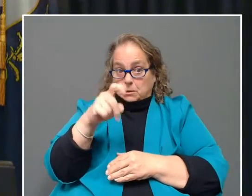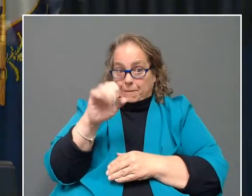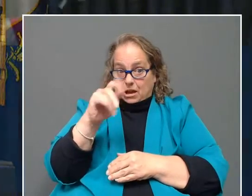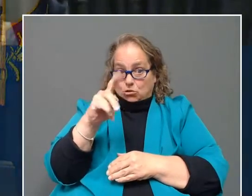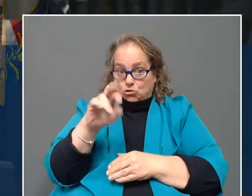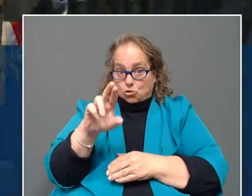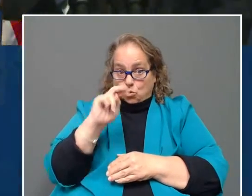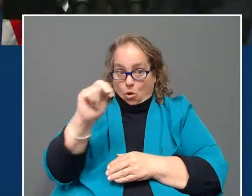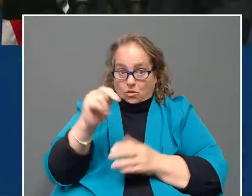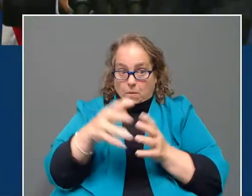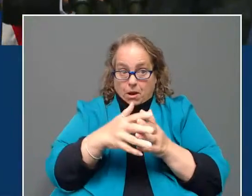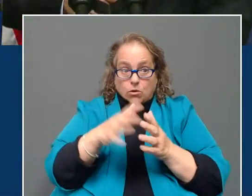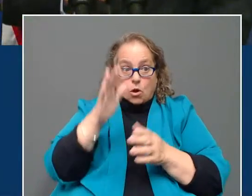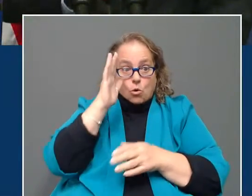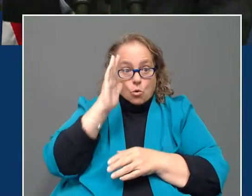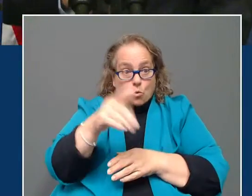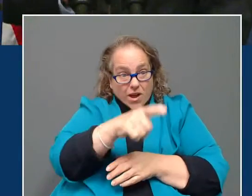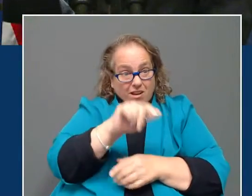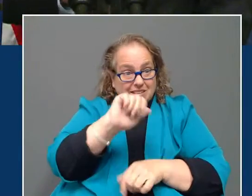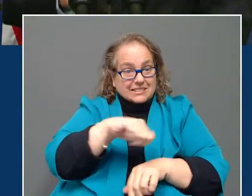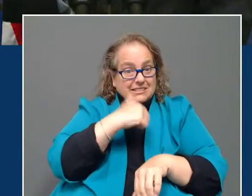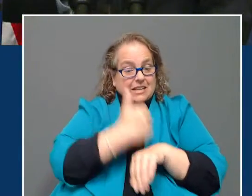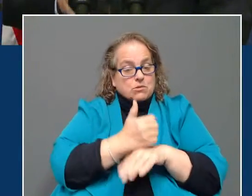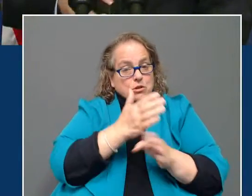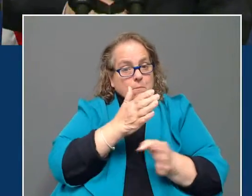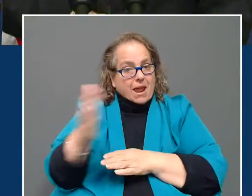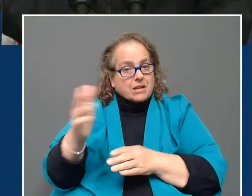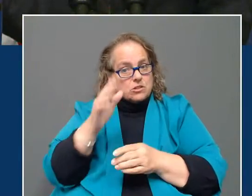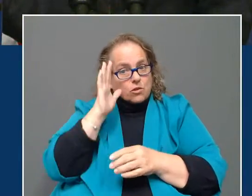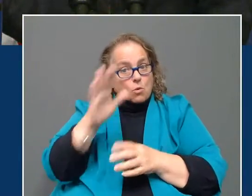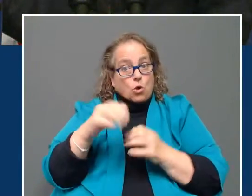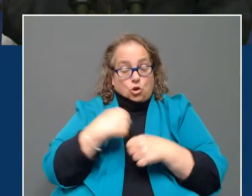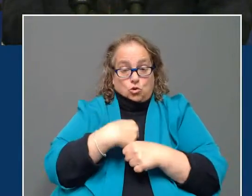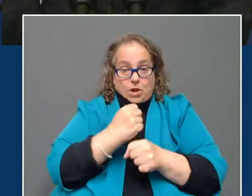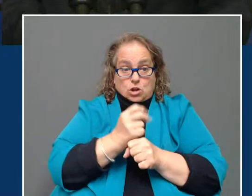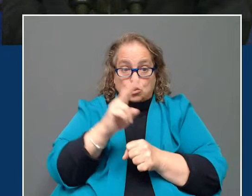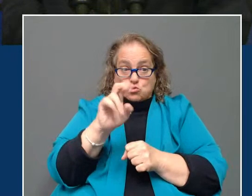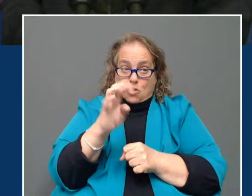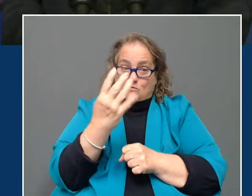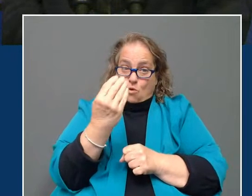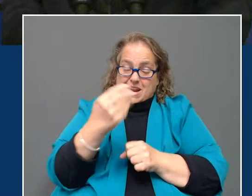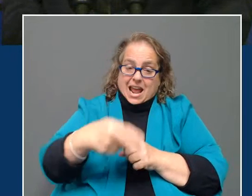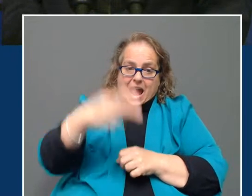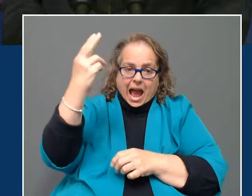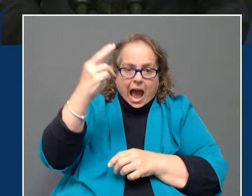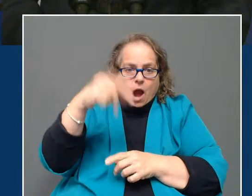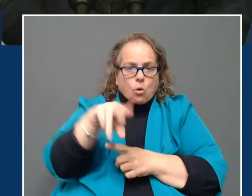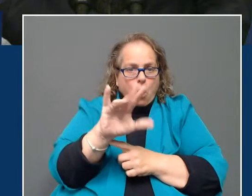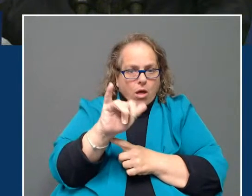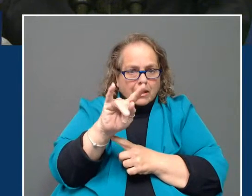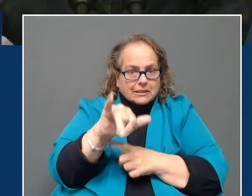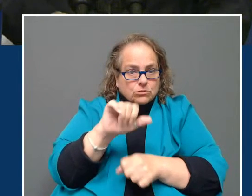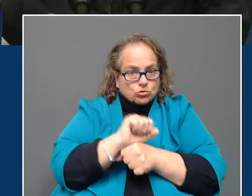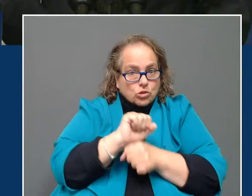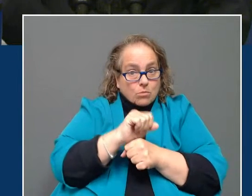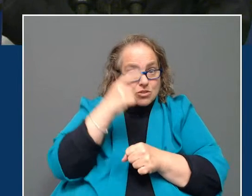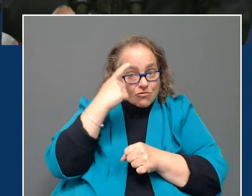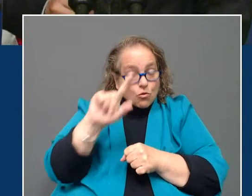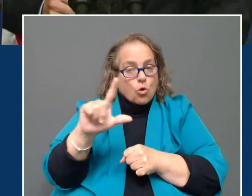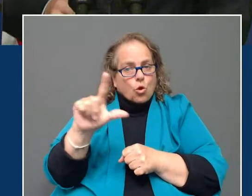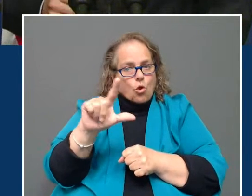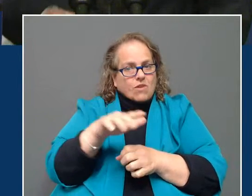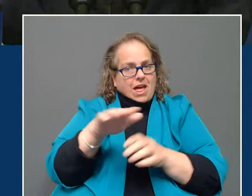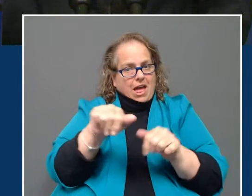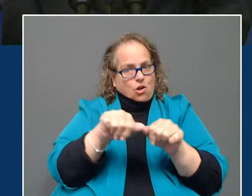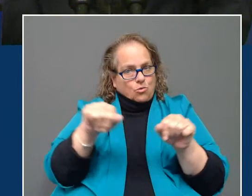that will create 214 high-quality jobs for the greater Louisville area. Eberspecher